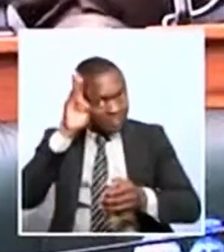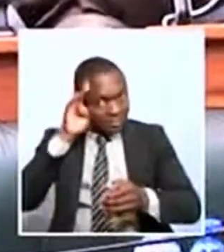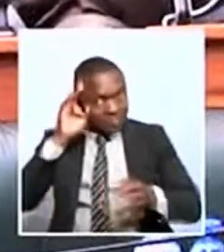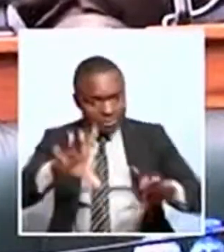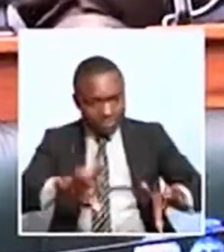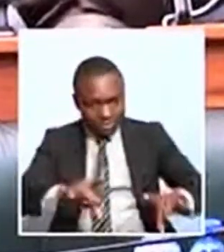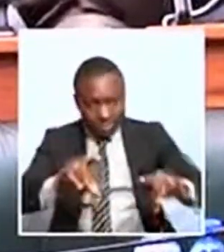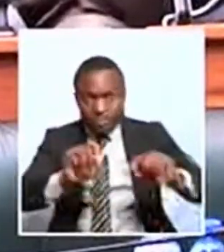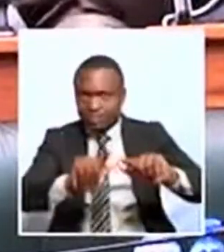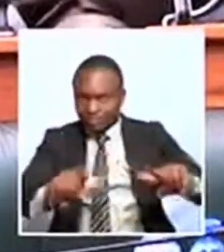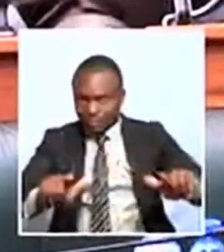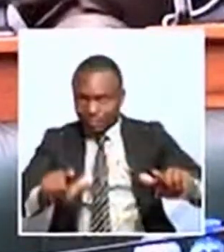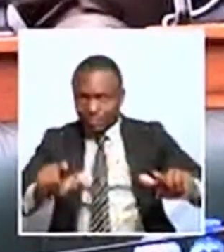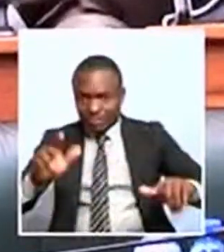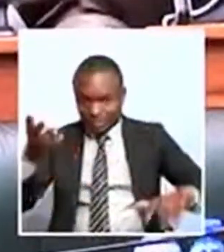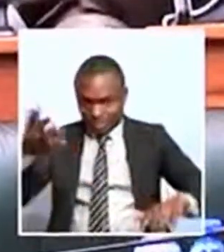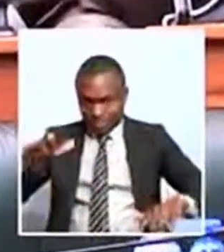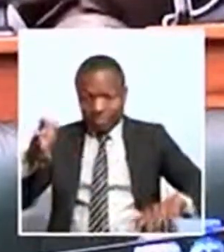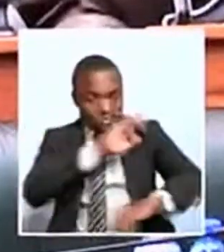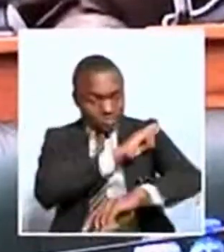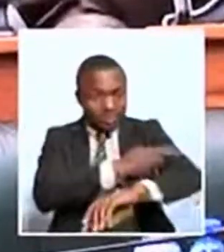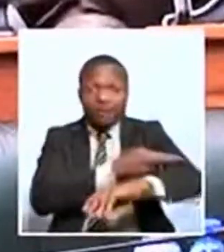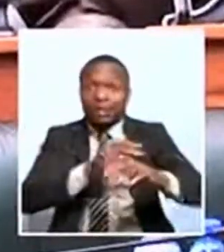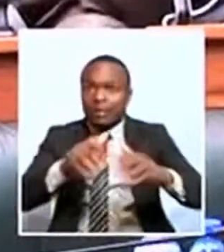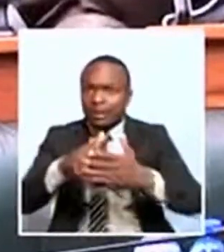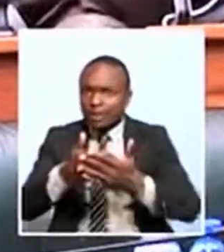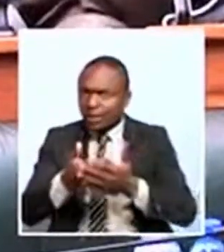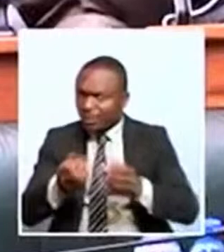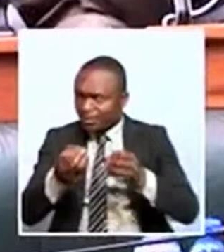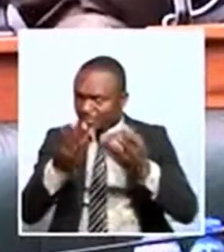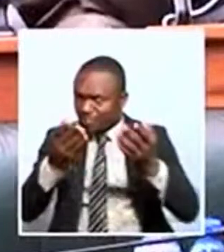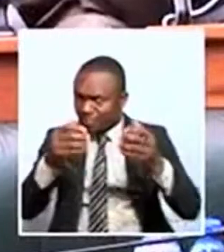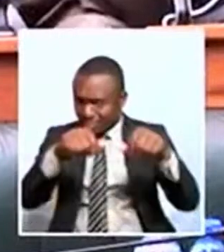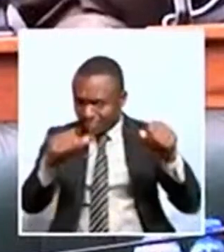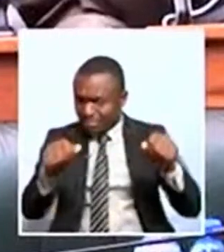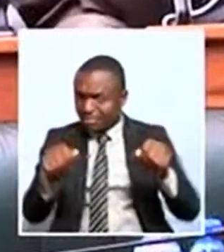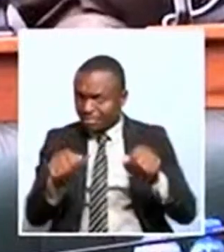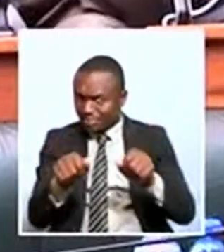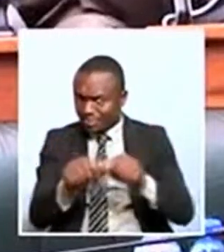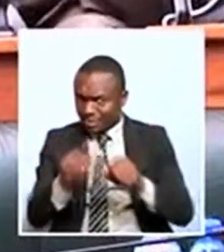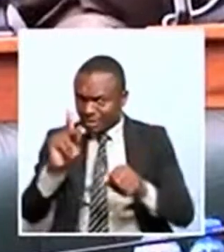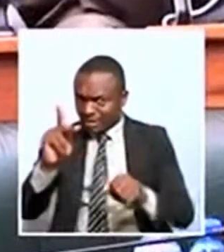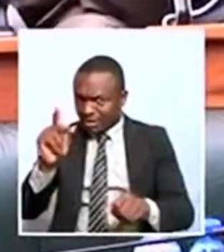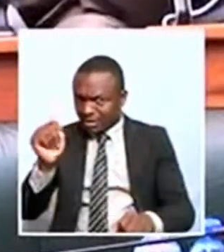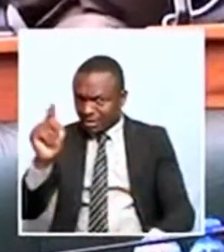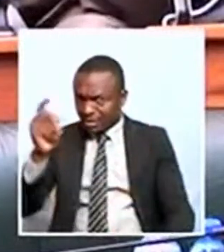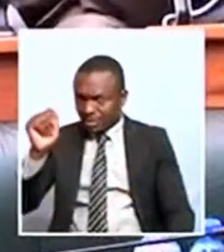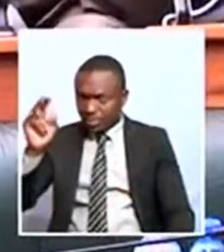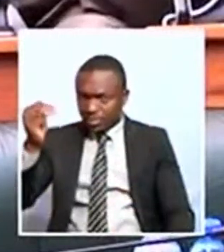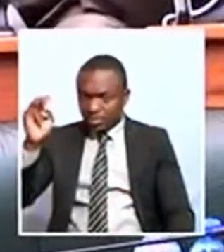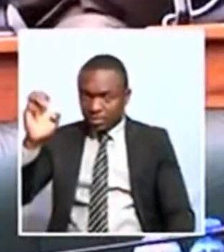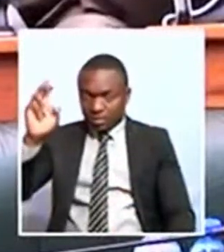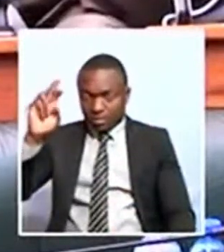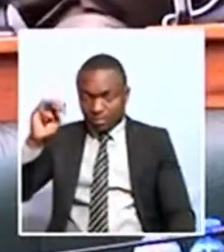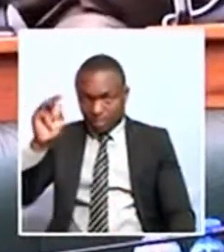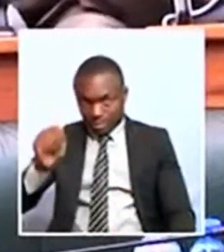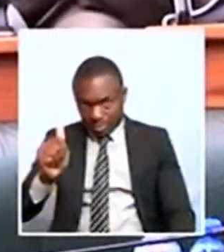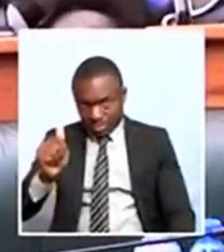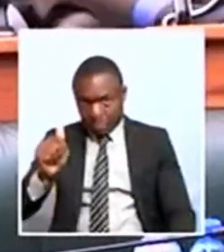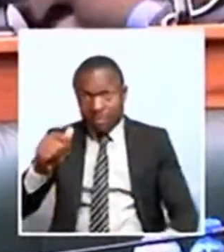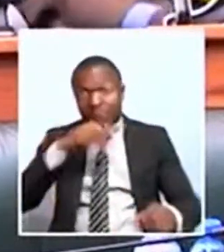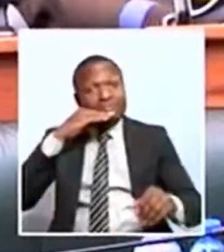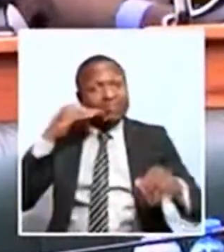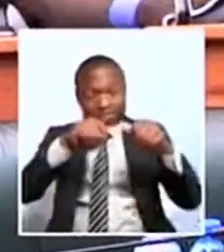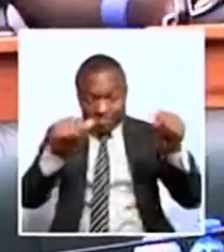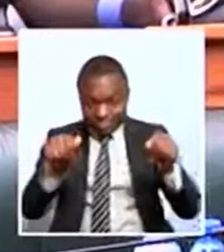Natural Resources how many settlers were in Katoka Mema Farm Block in